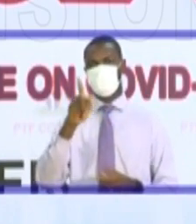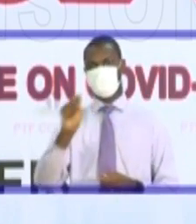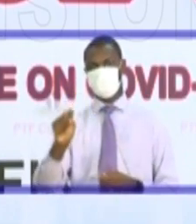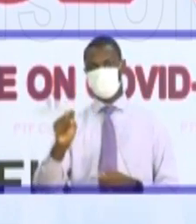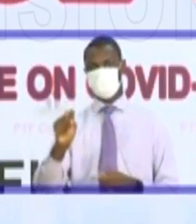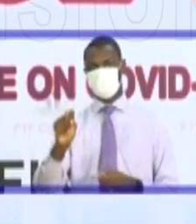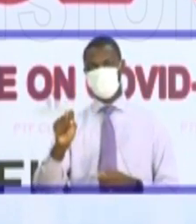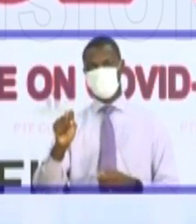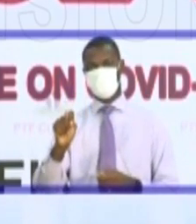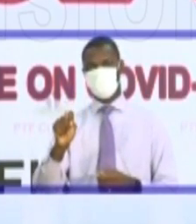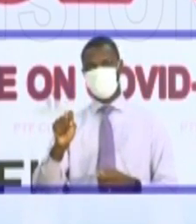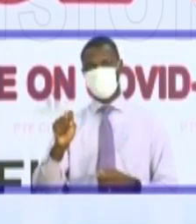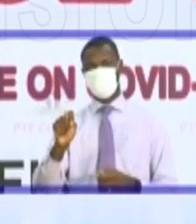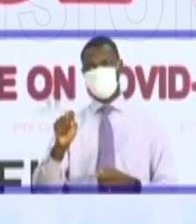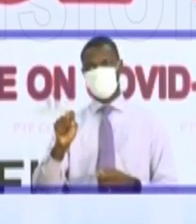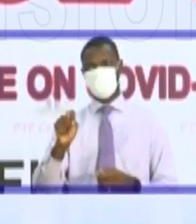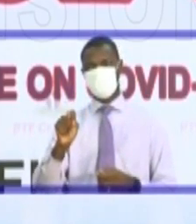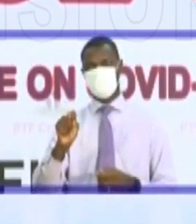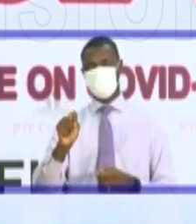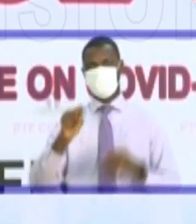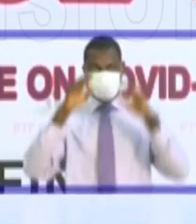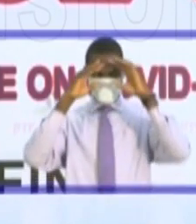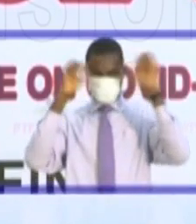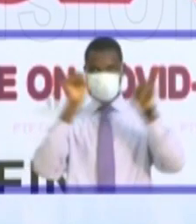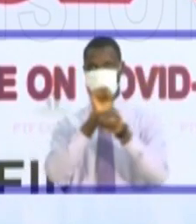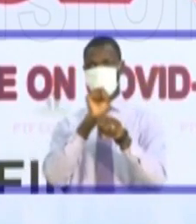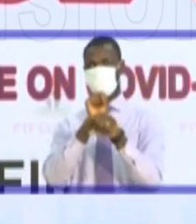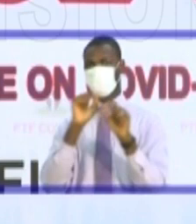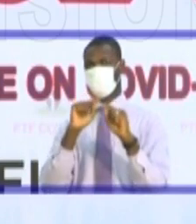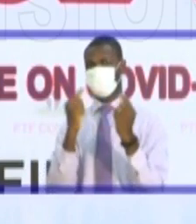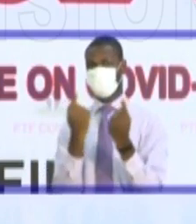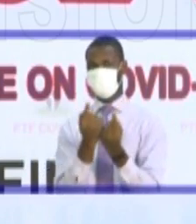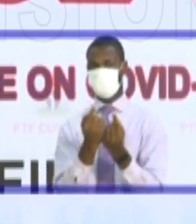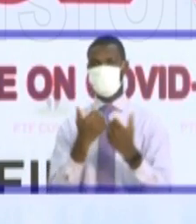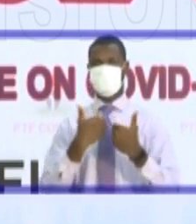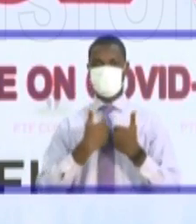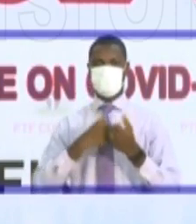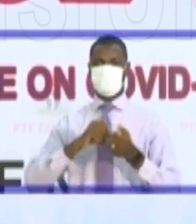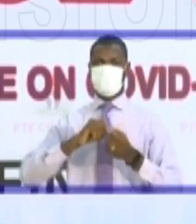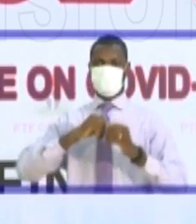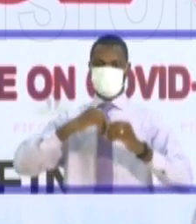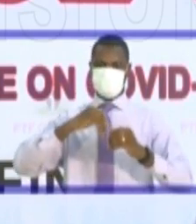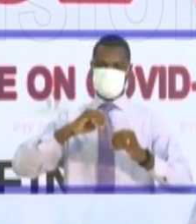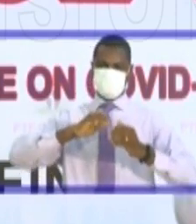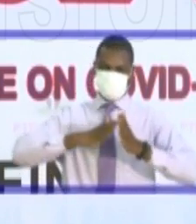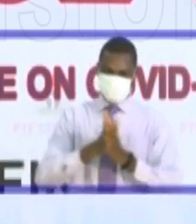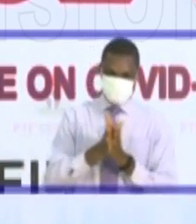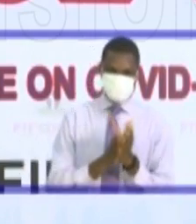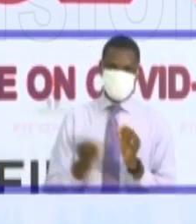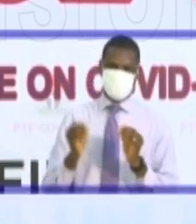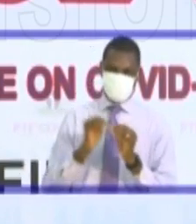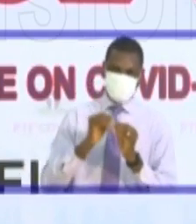as the Federal Capital Territory, the Presidential Task Force has intensified its